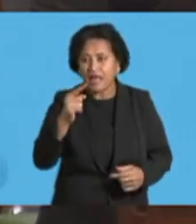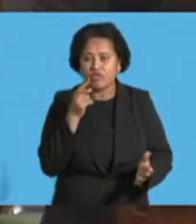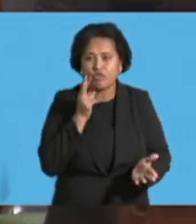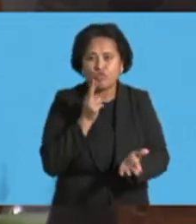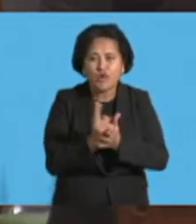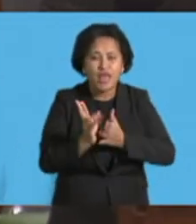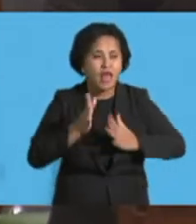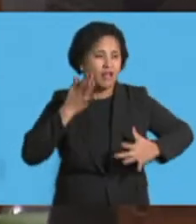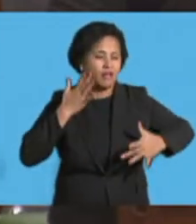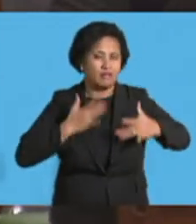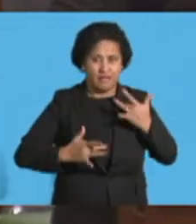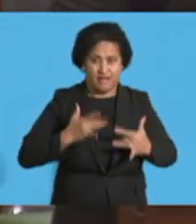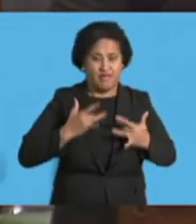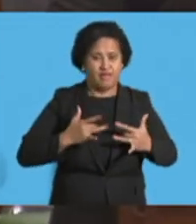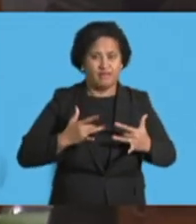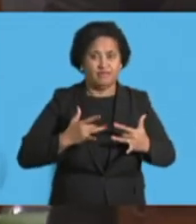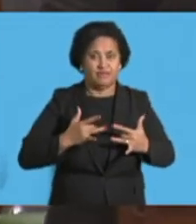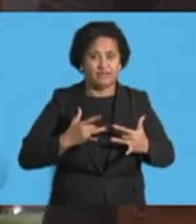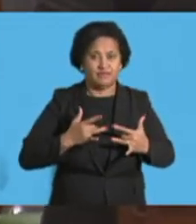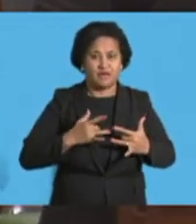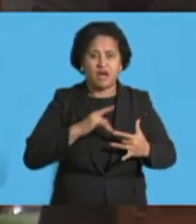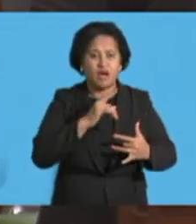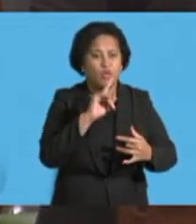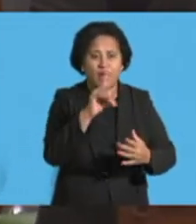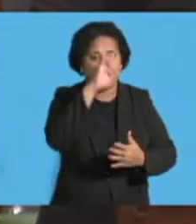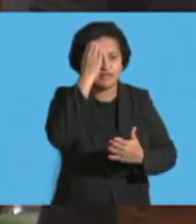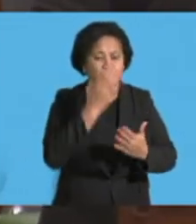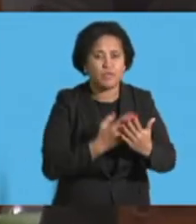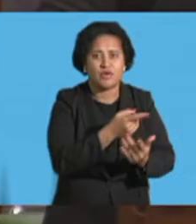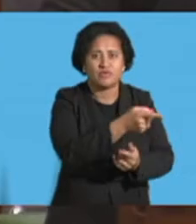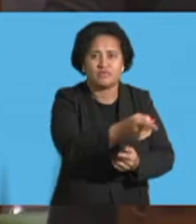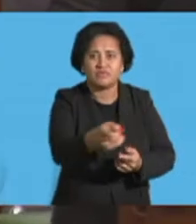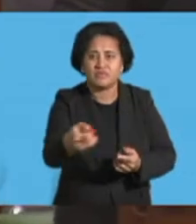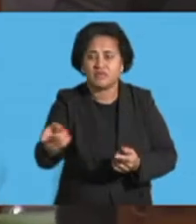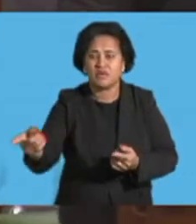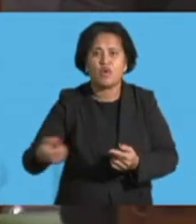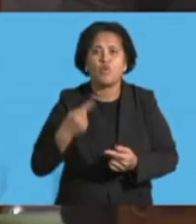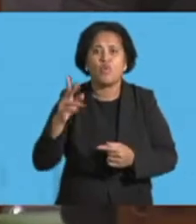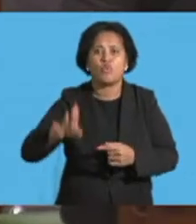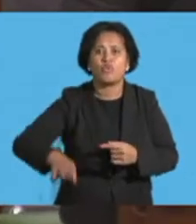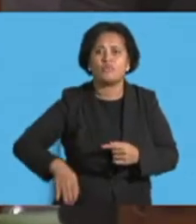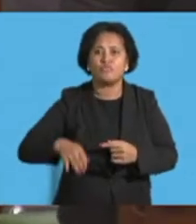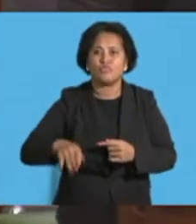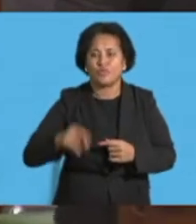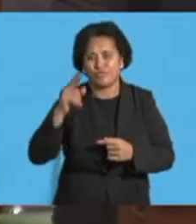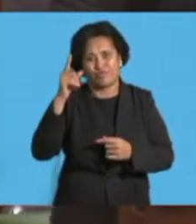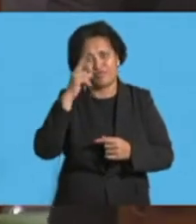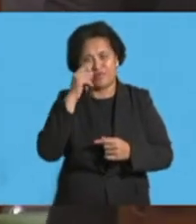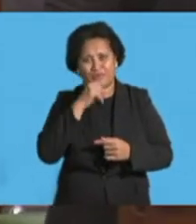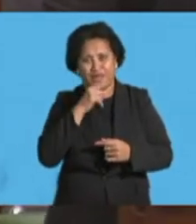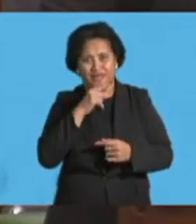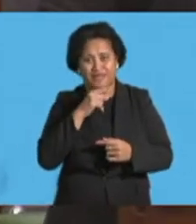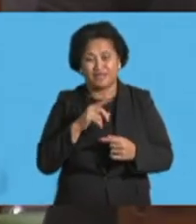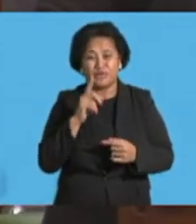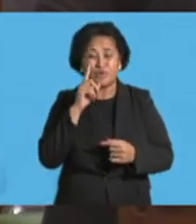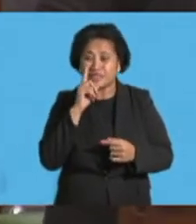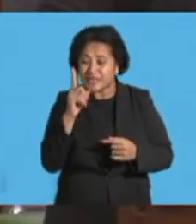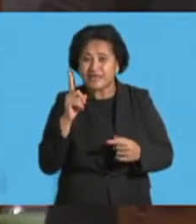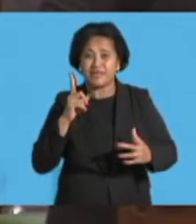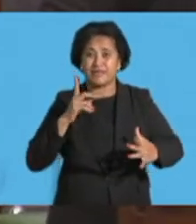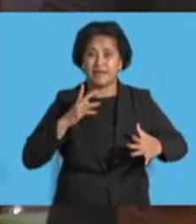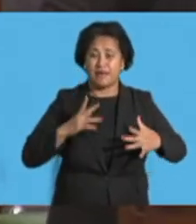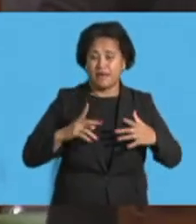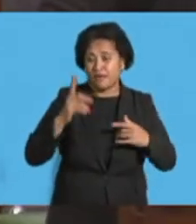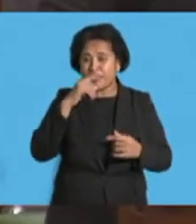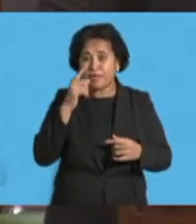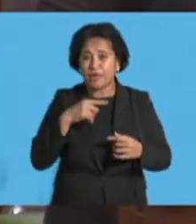our disadvantaged populations. The Ministry being the custodians of the welfare of people living in poverty,